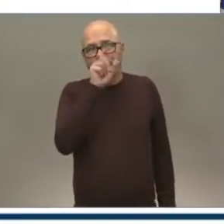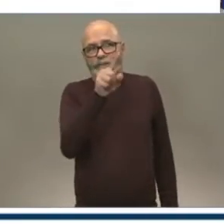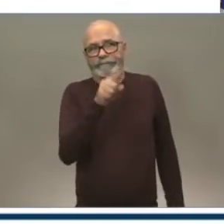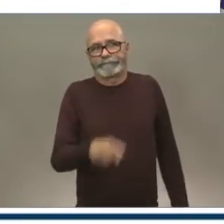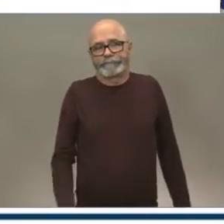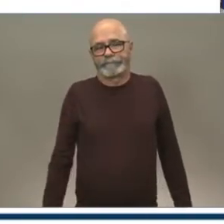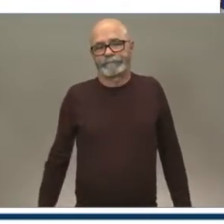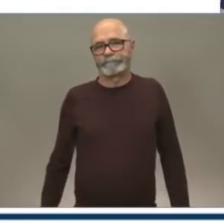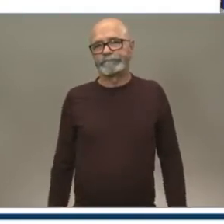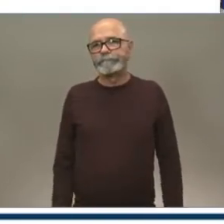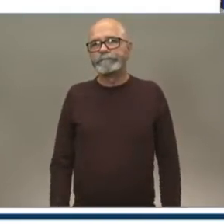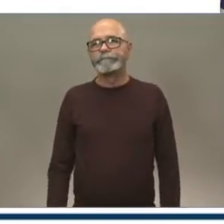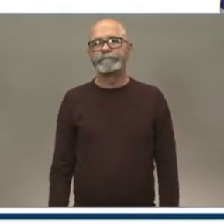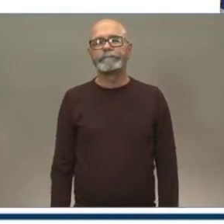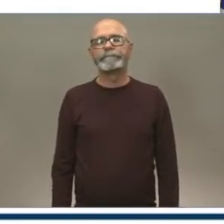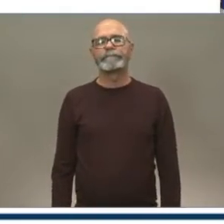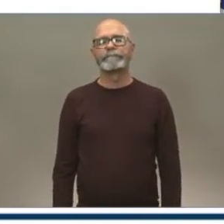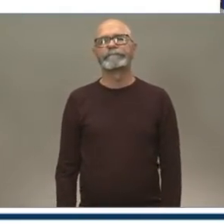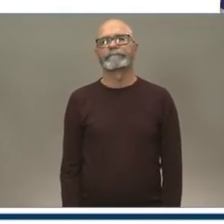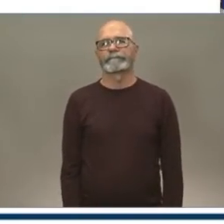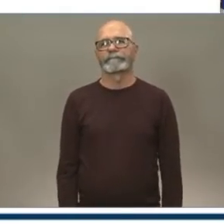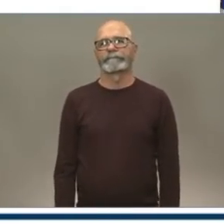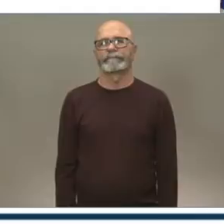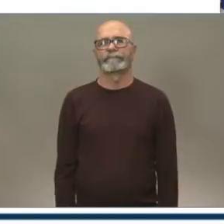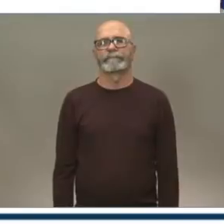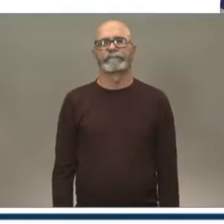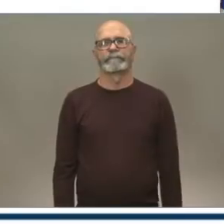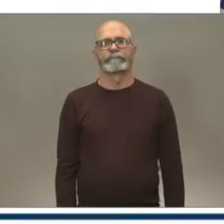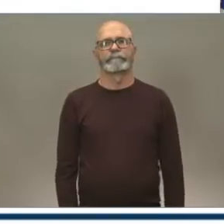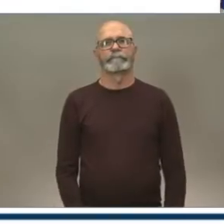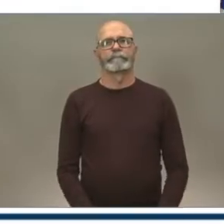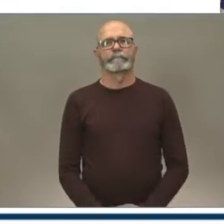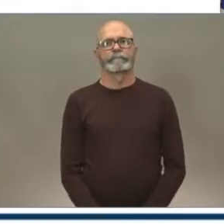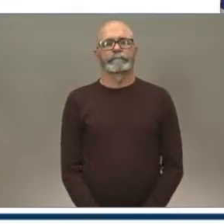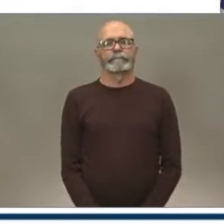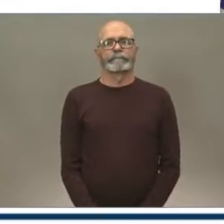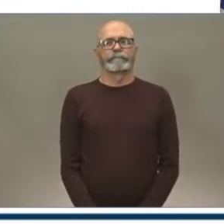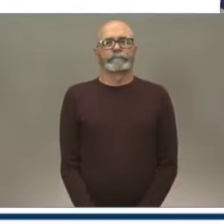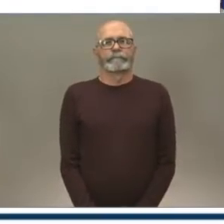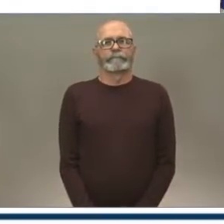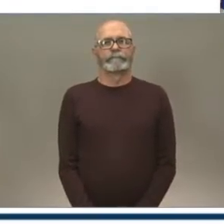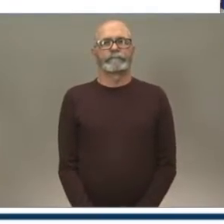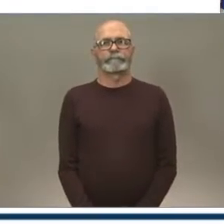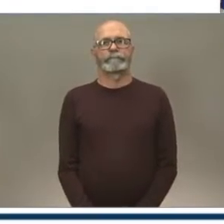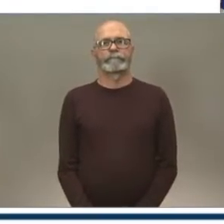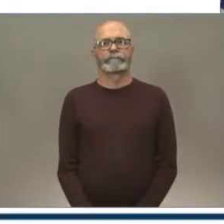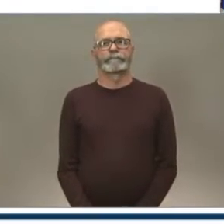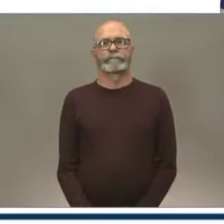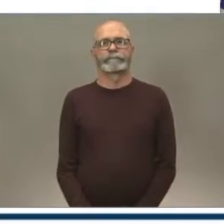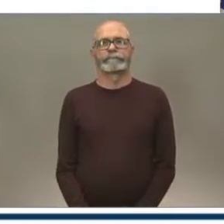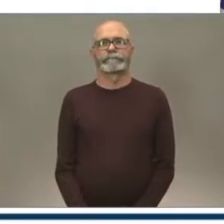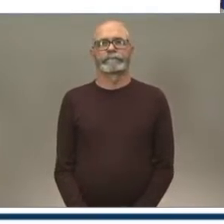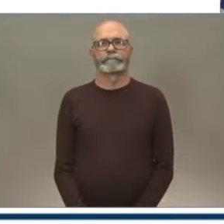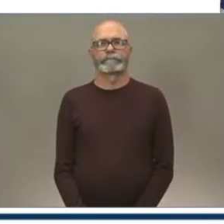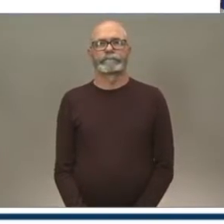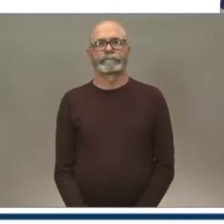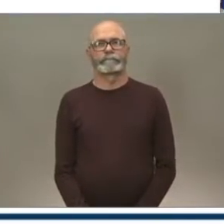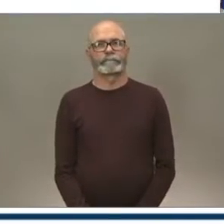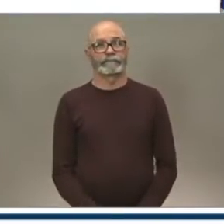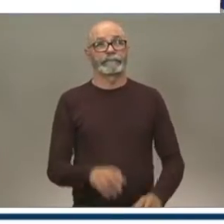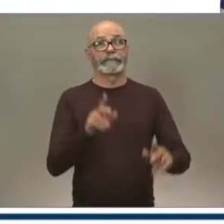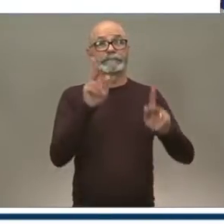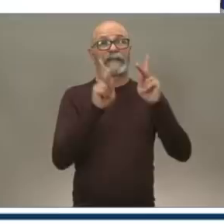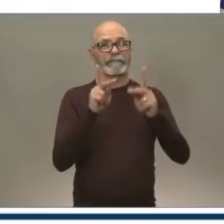the out-of-province Nova Scotians who have tested positive for the UK variant, there